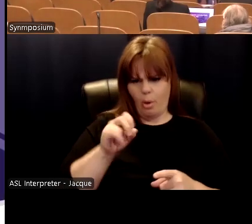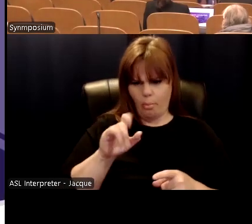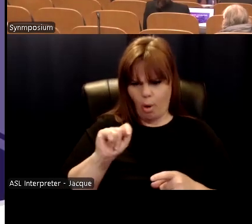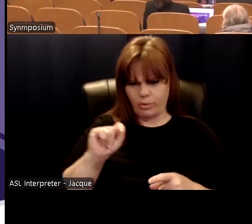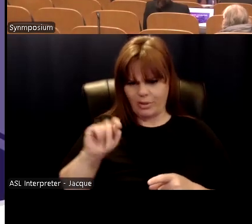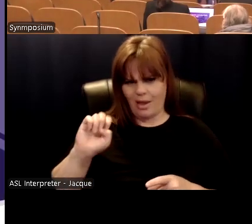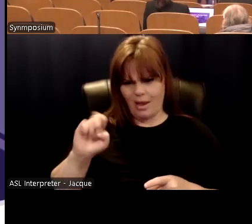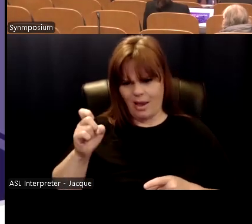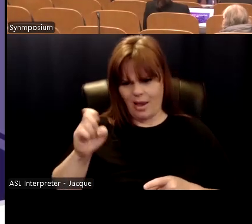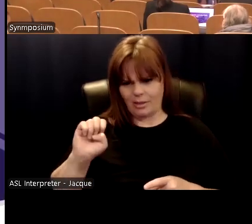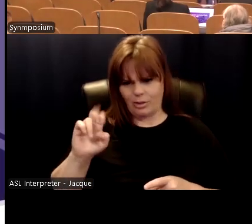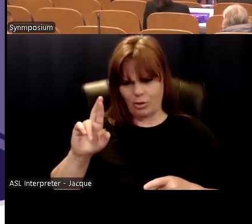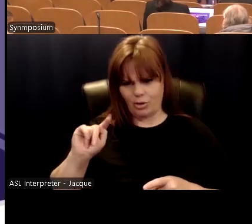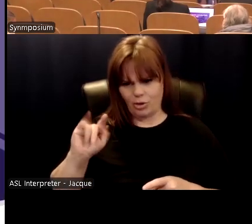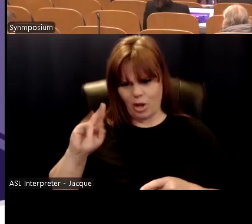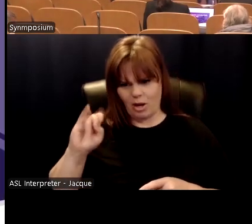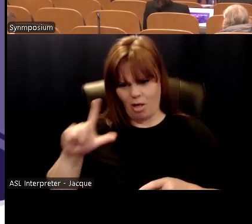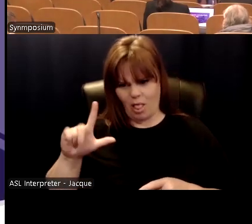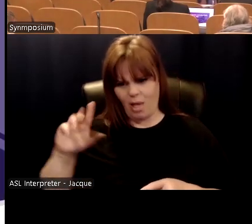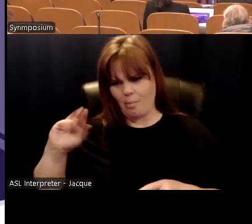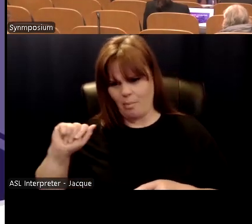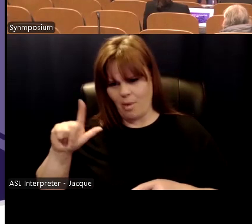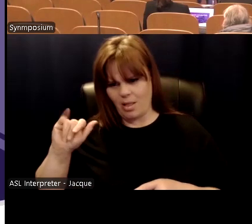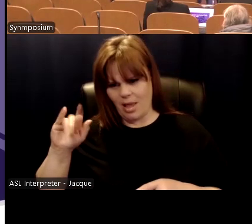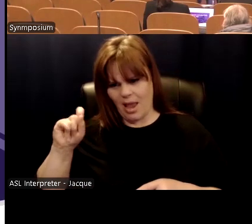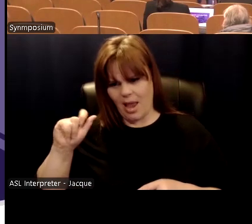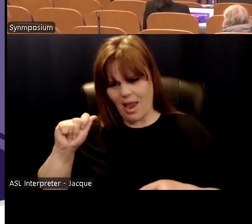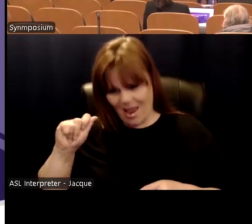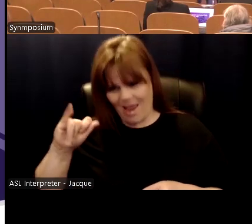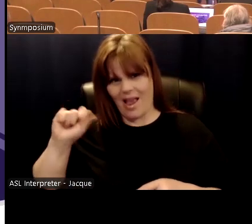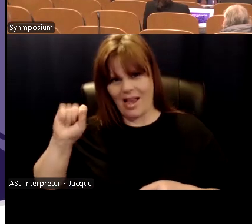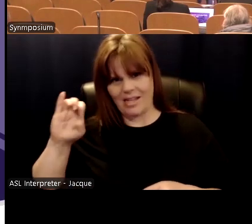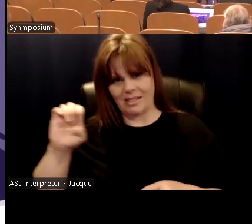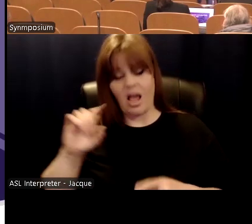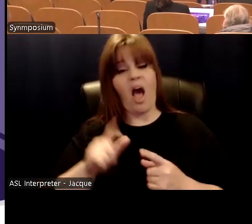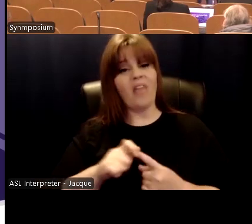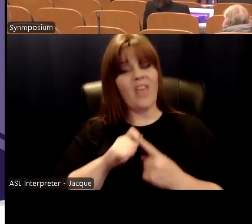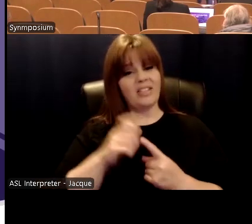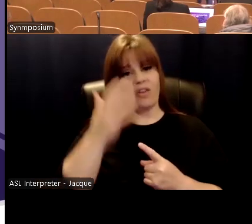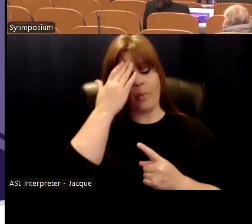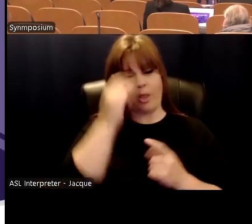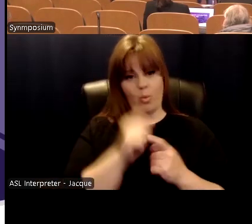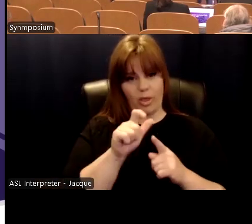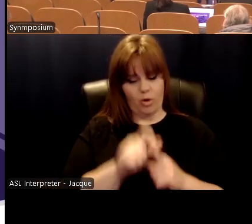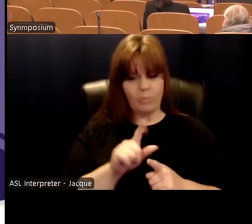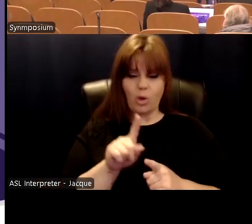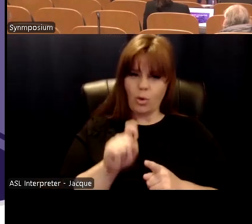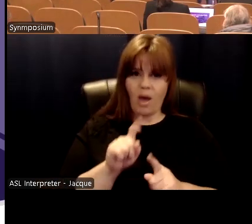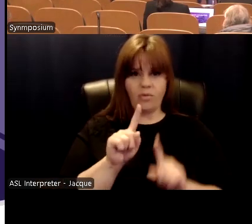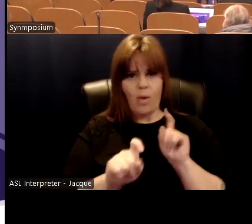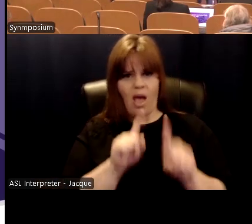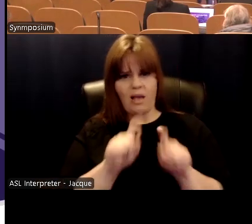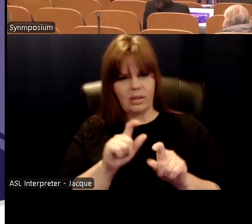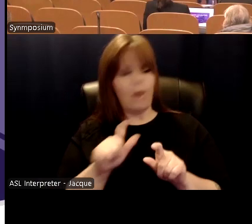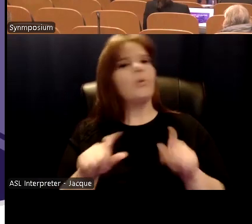have post-exertional malaise, unless they're familiar with that term. So you really have to ask people about their experience. What happens after